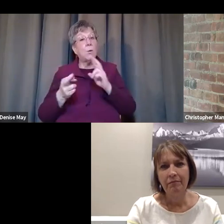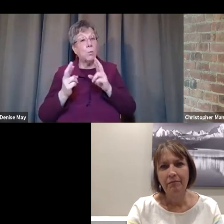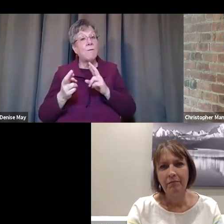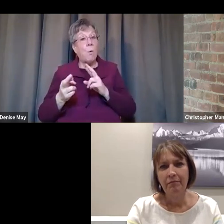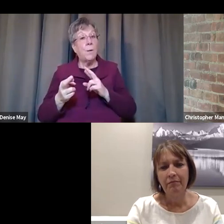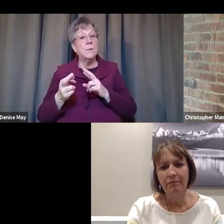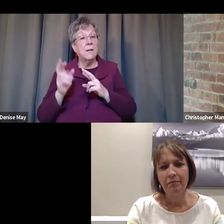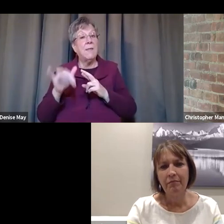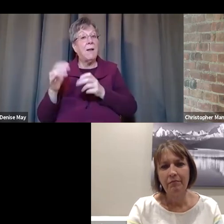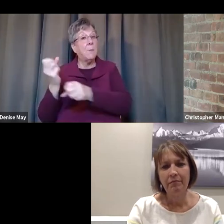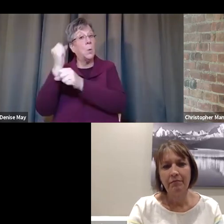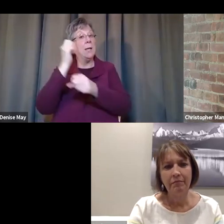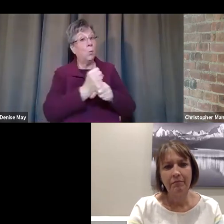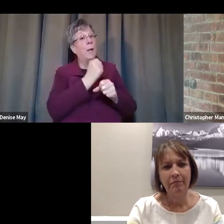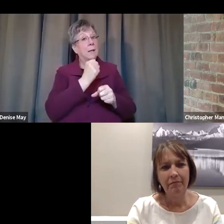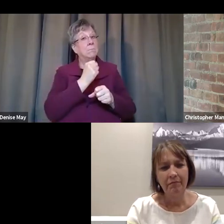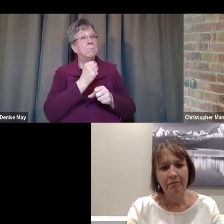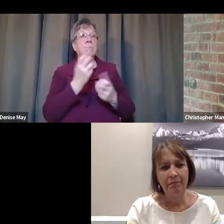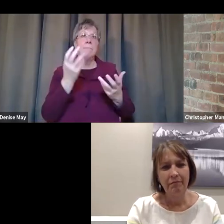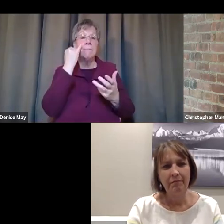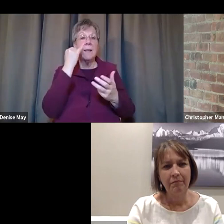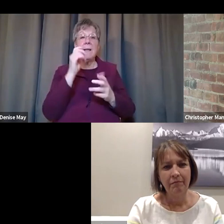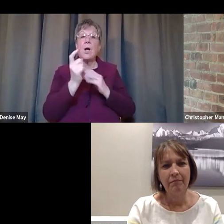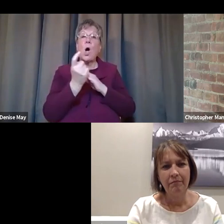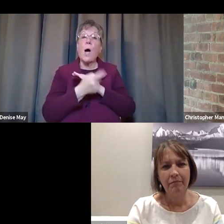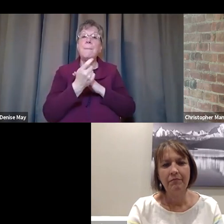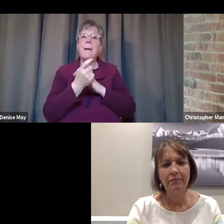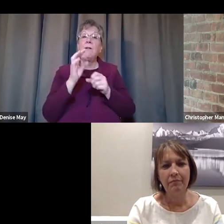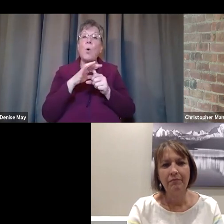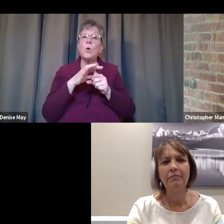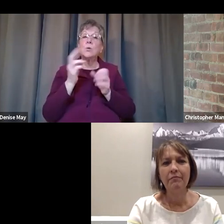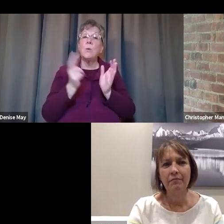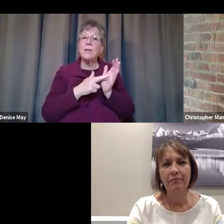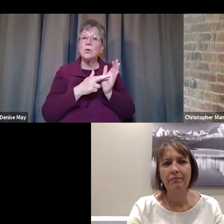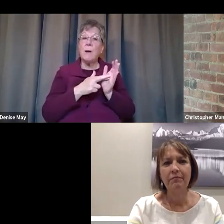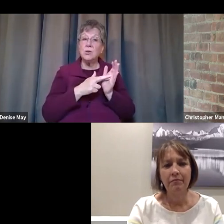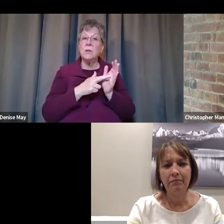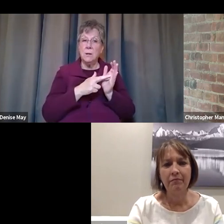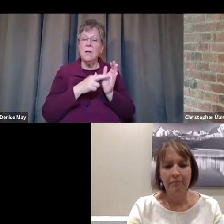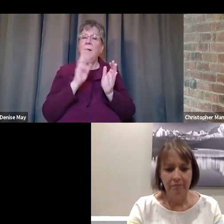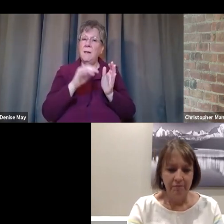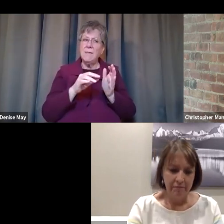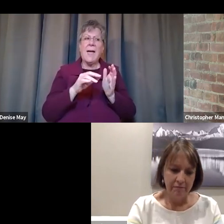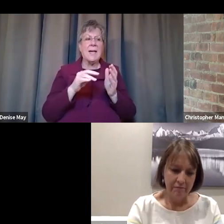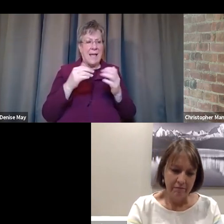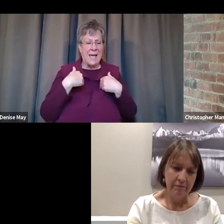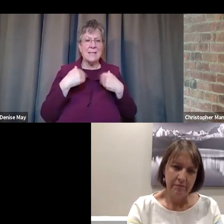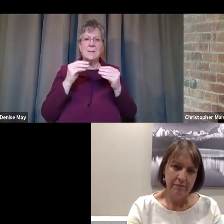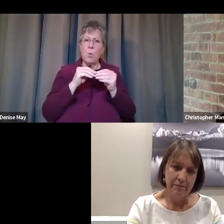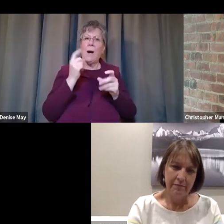been win-win, like automatic voter registration that produces both more accurate voter rolls